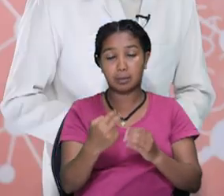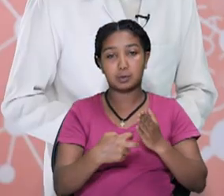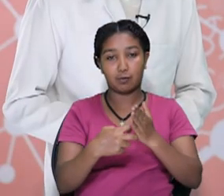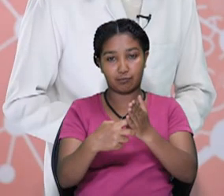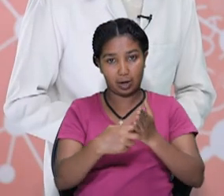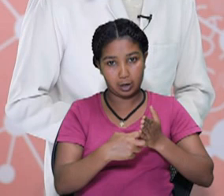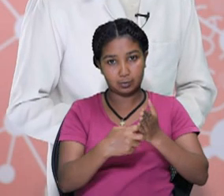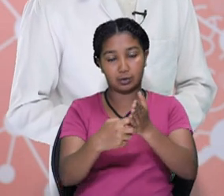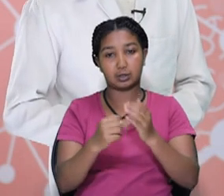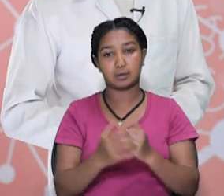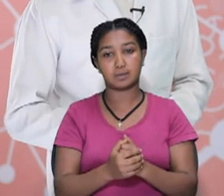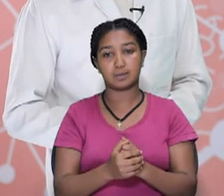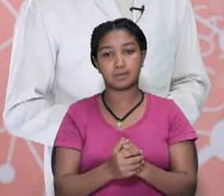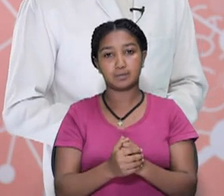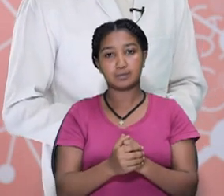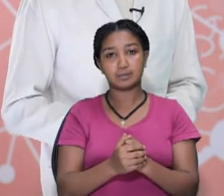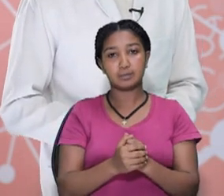of transportation.